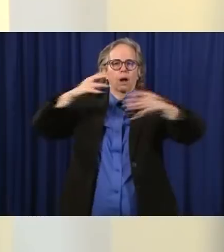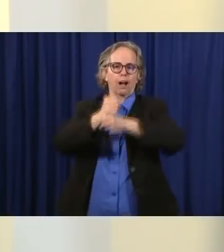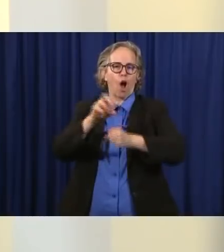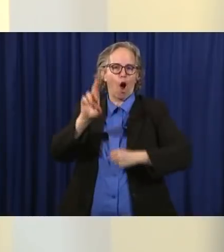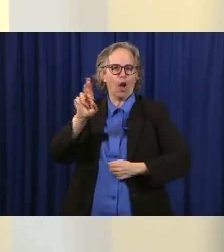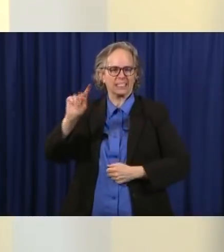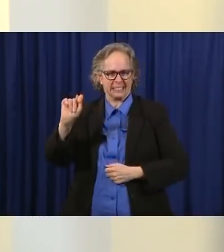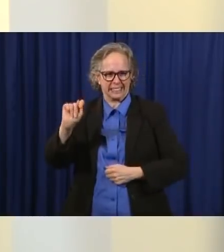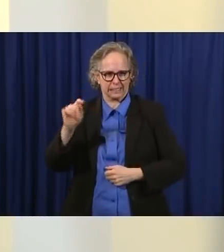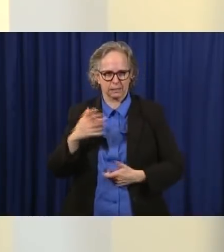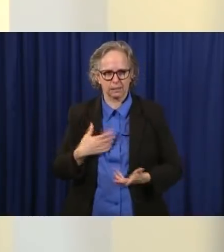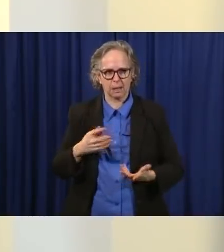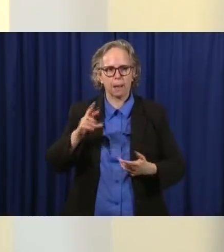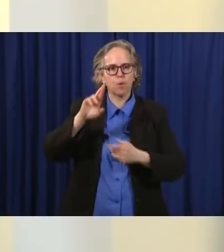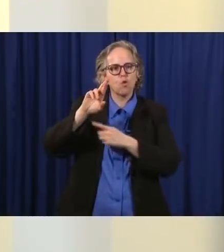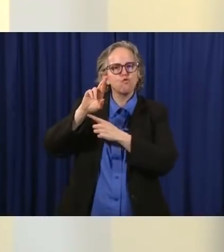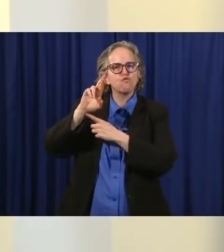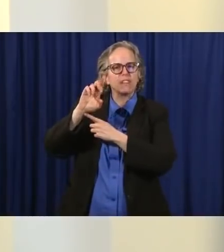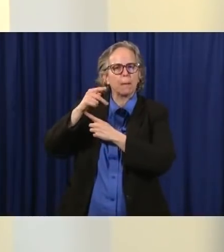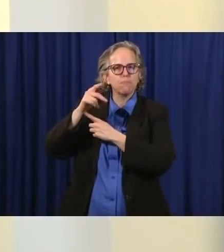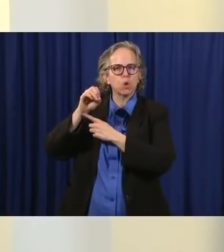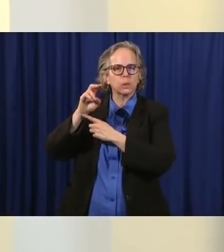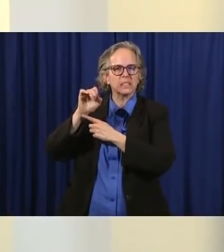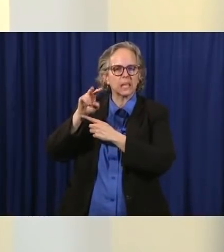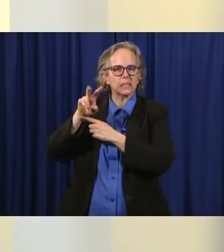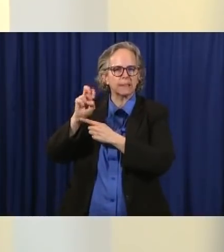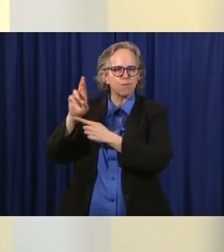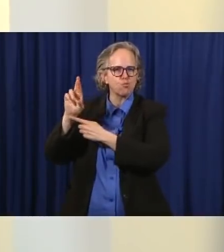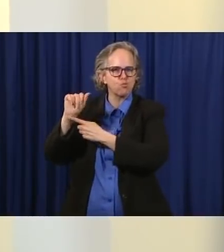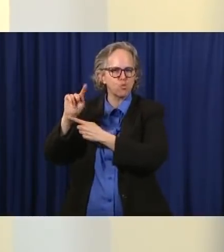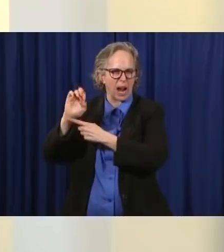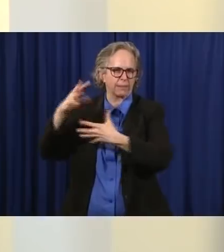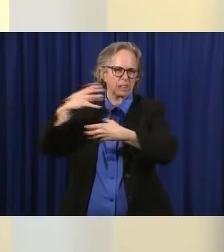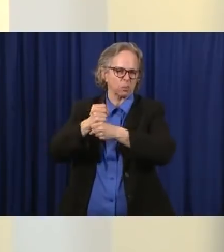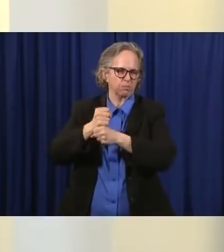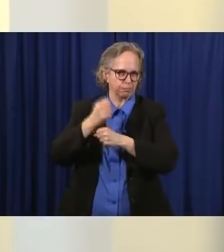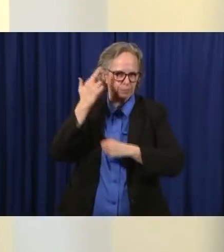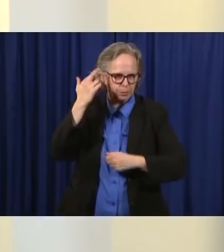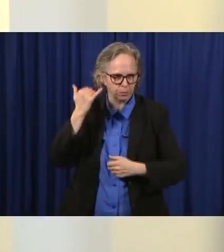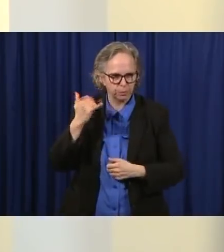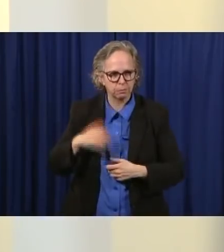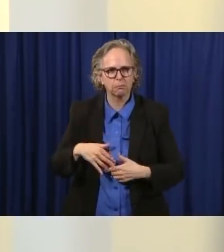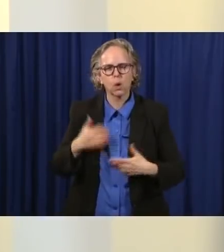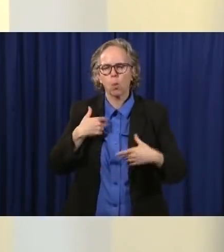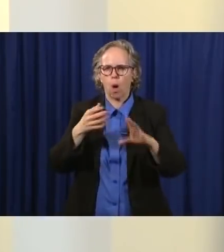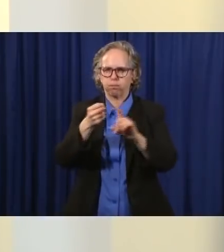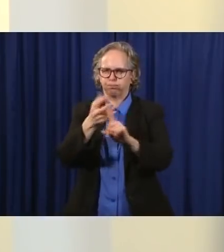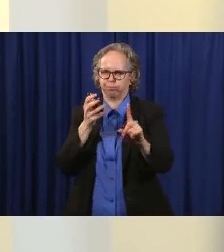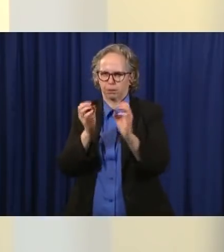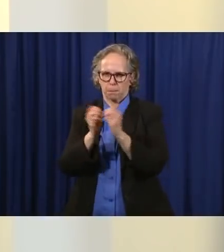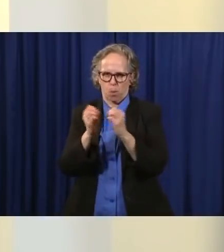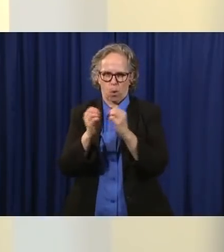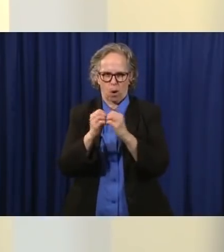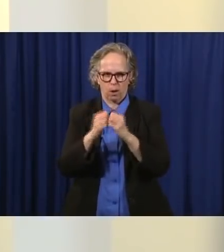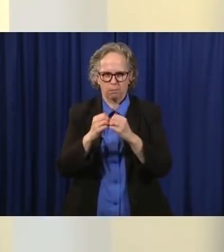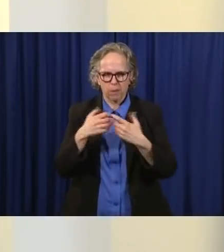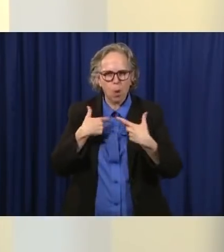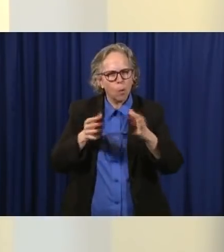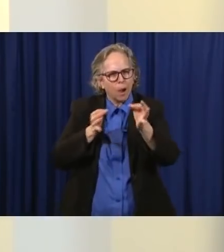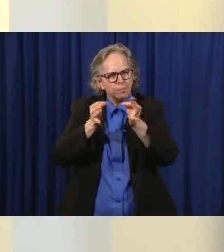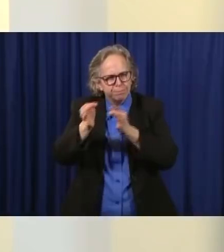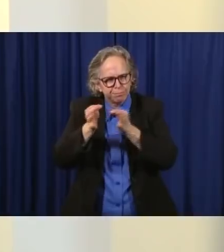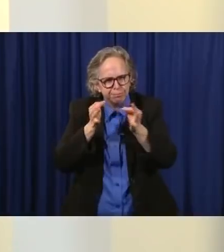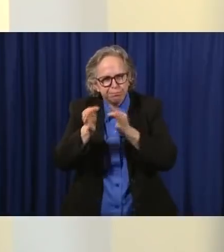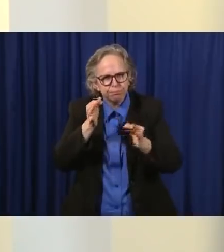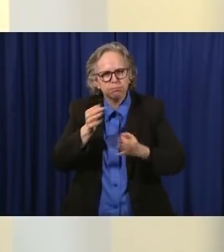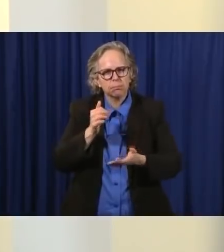reproductive rate, and I'll talk about it again. I think I'd like to do more educating on some of what our data means going forward, but this is